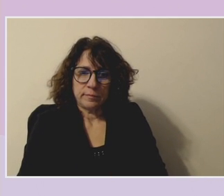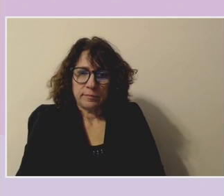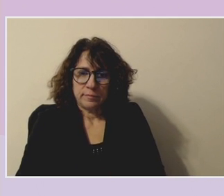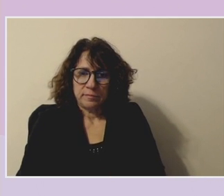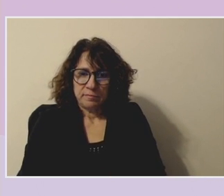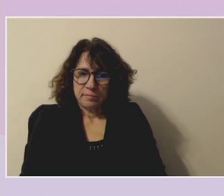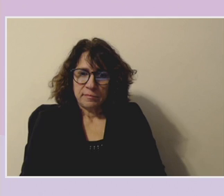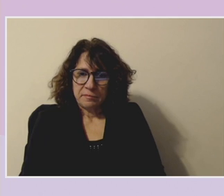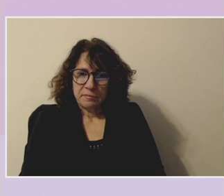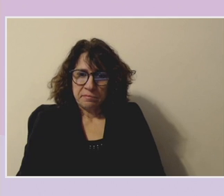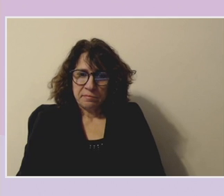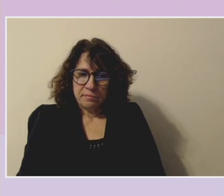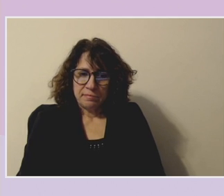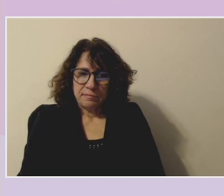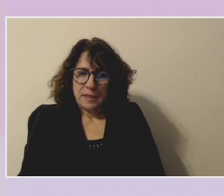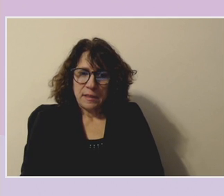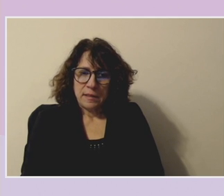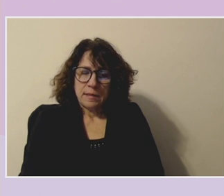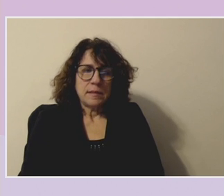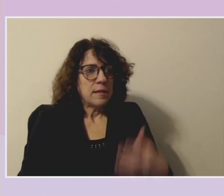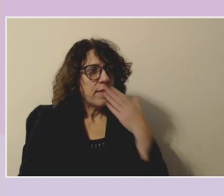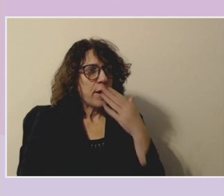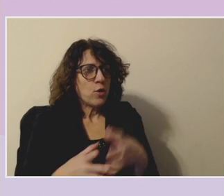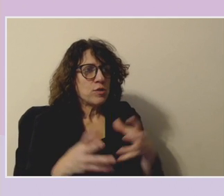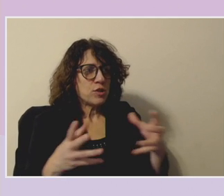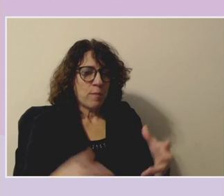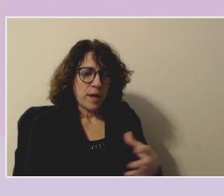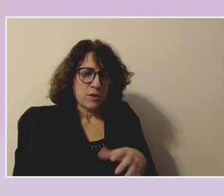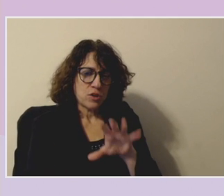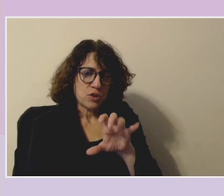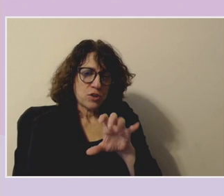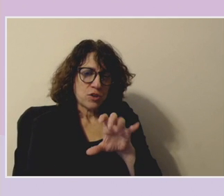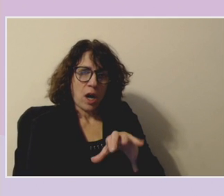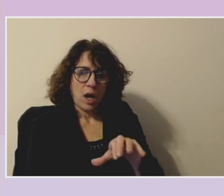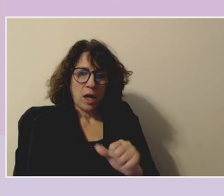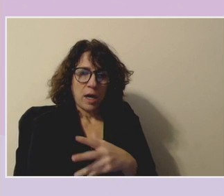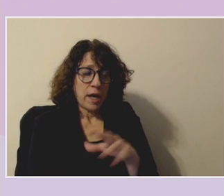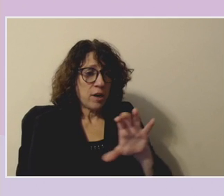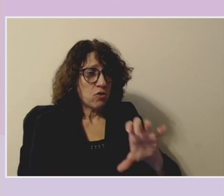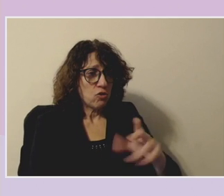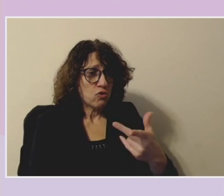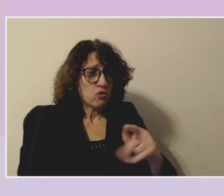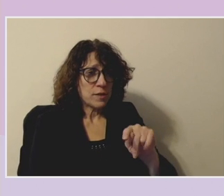Thank you so much, Erica. And Christy? Yeah.